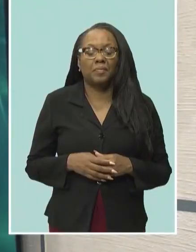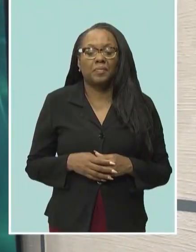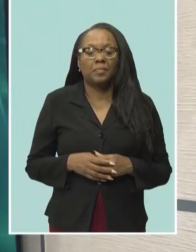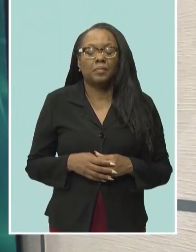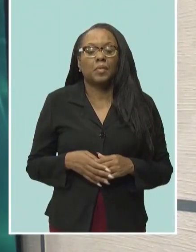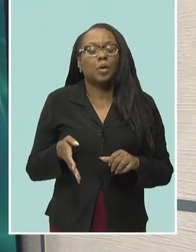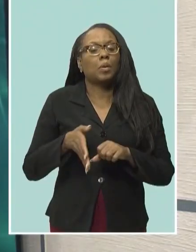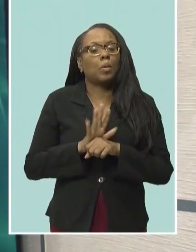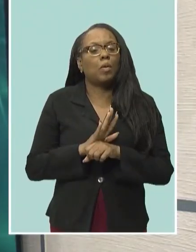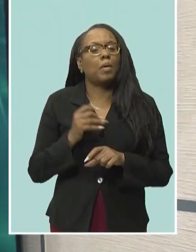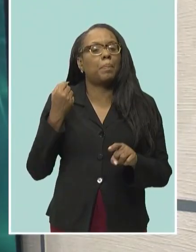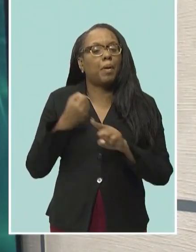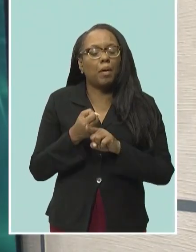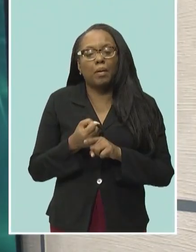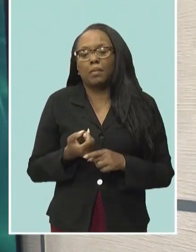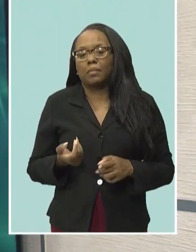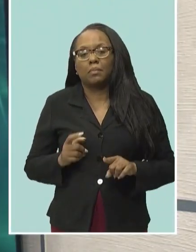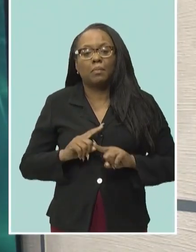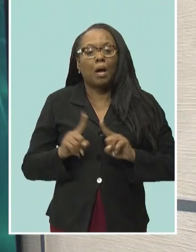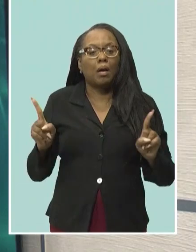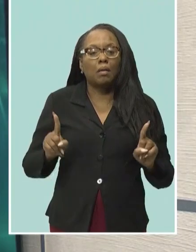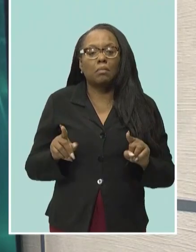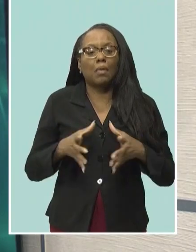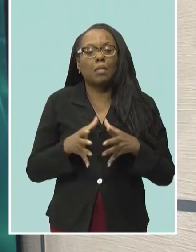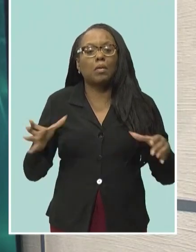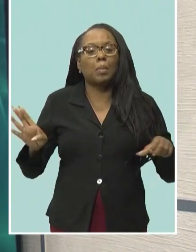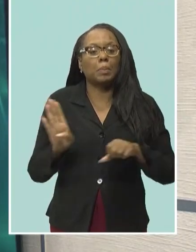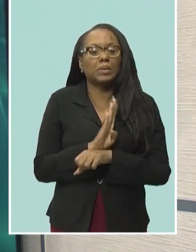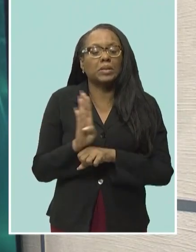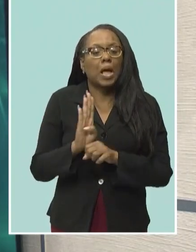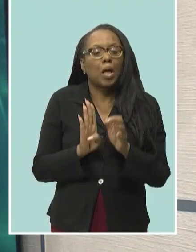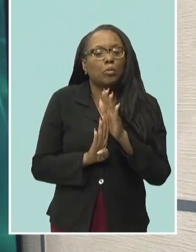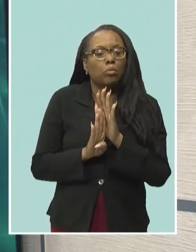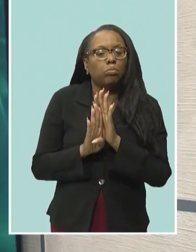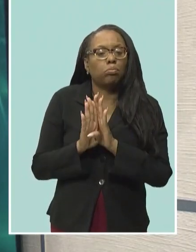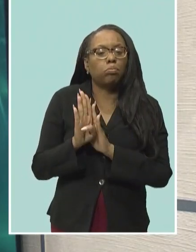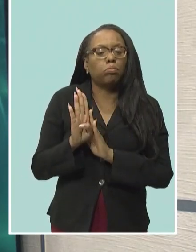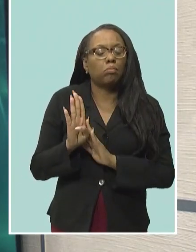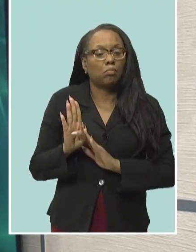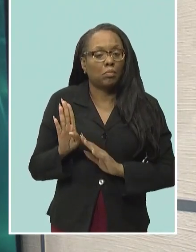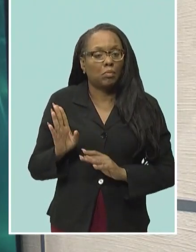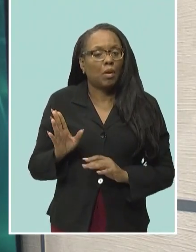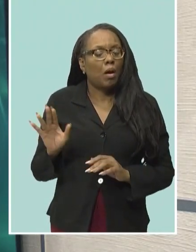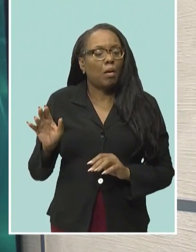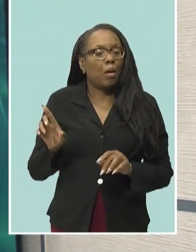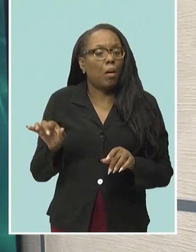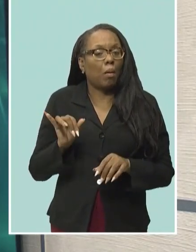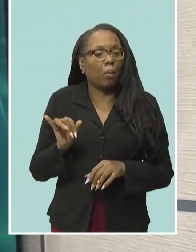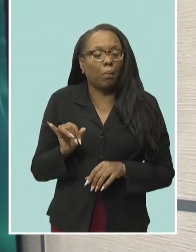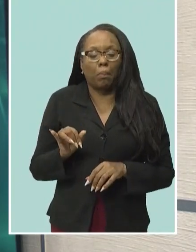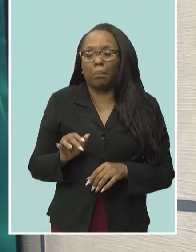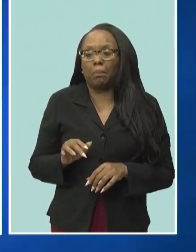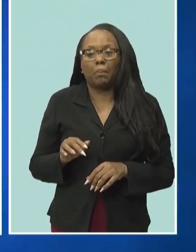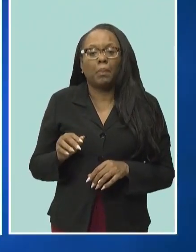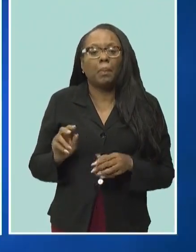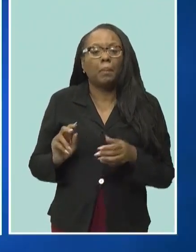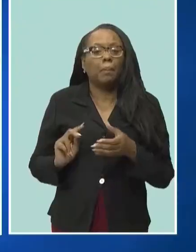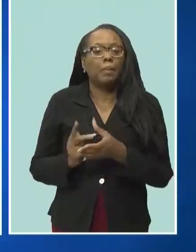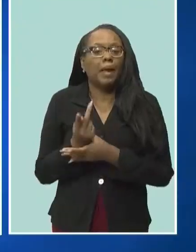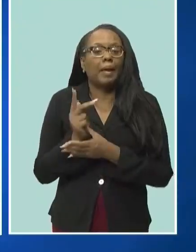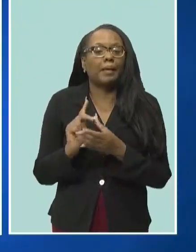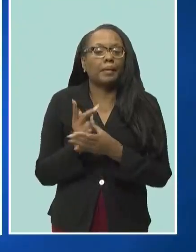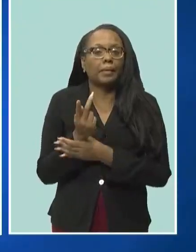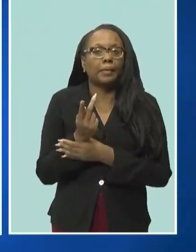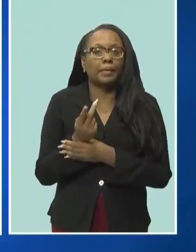The COVID-19 period has created an environment for the growth of new businesses, among them plant nurseries, like this one called Green Ideas. Manager